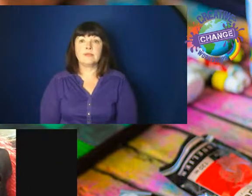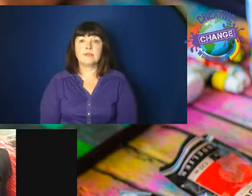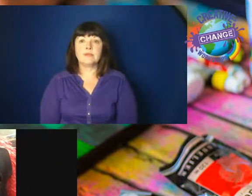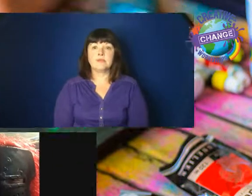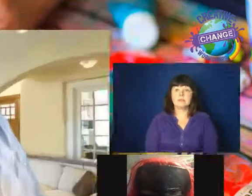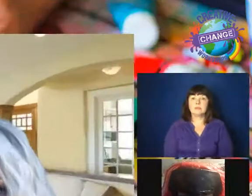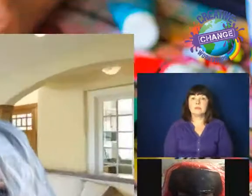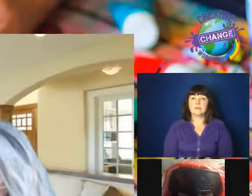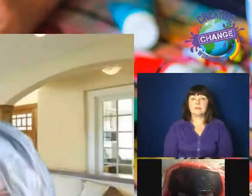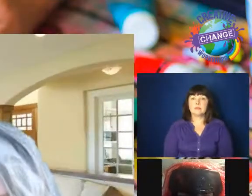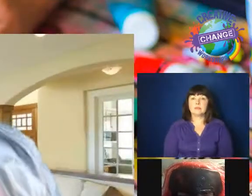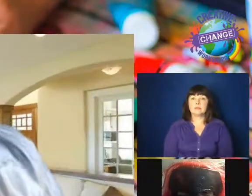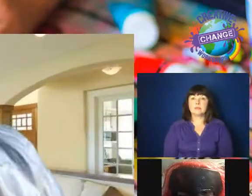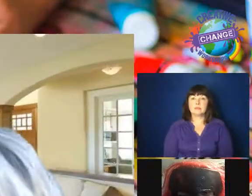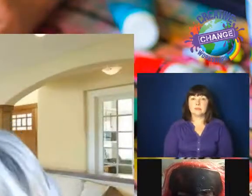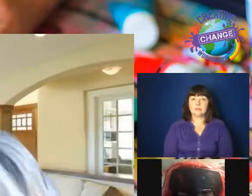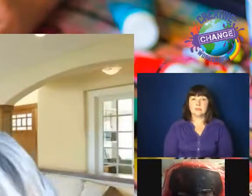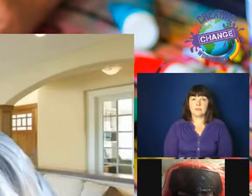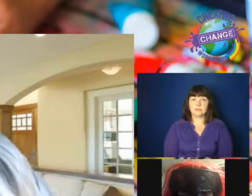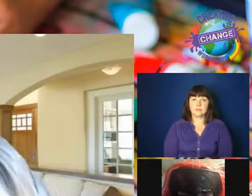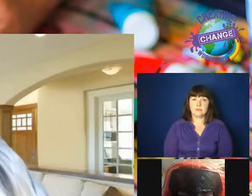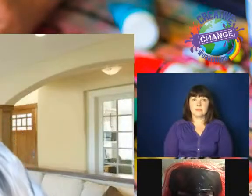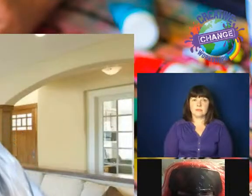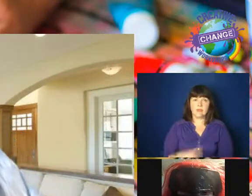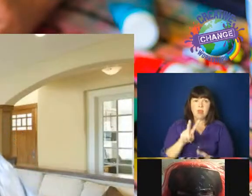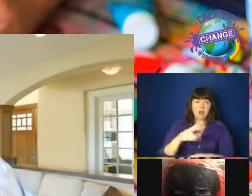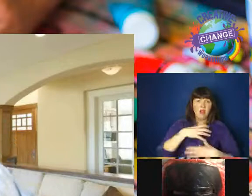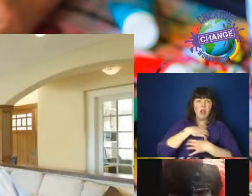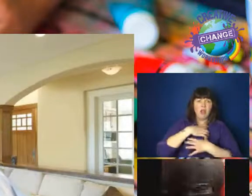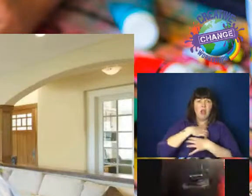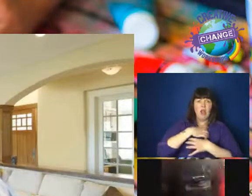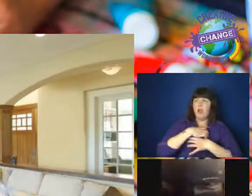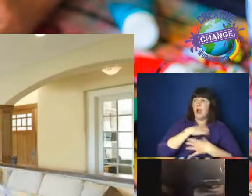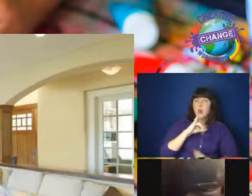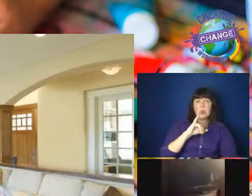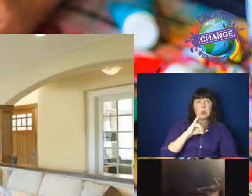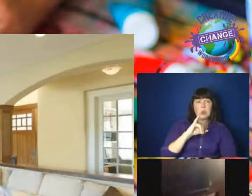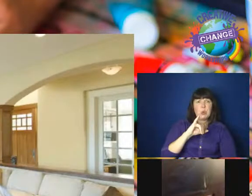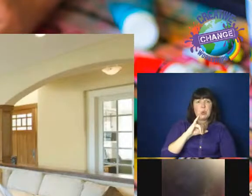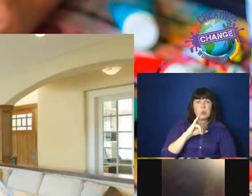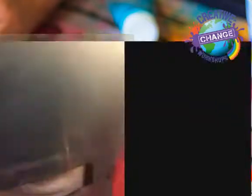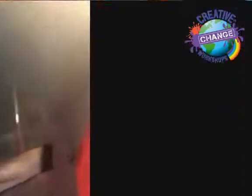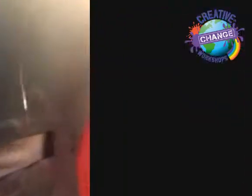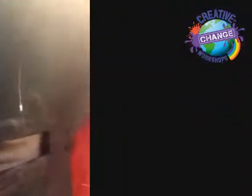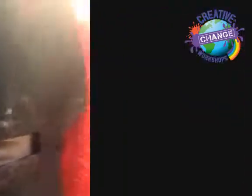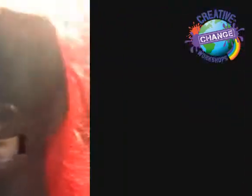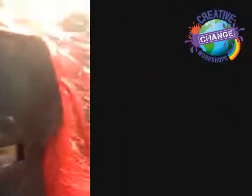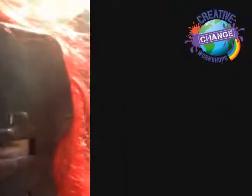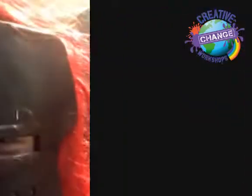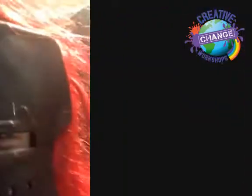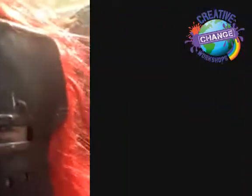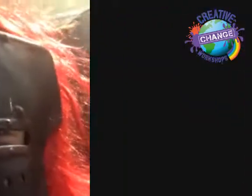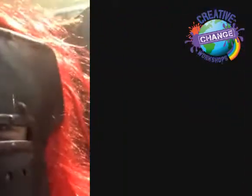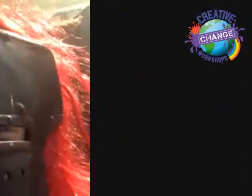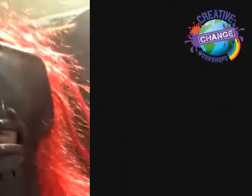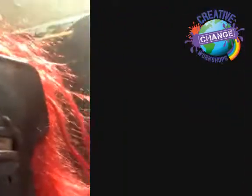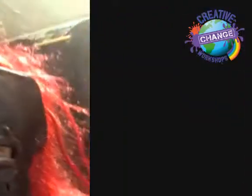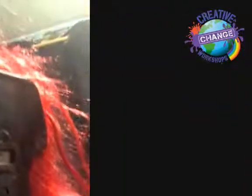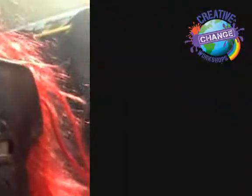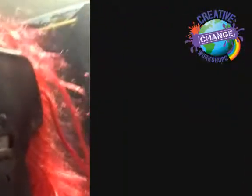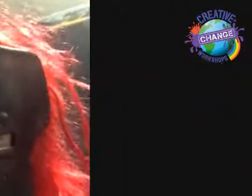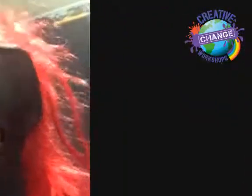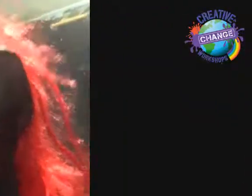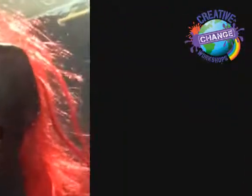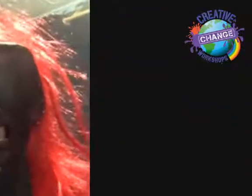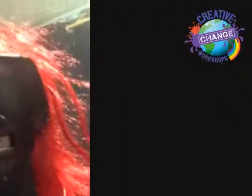The three of us, that's cool. You look terrifying. You look like a dark knight that's going to come and kill